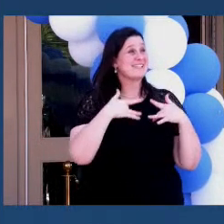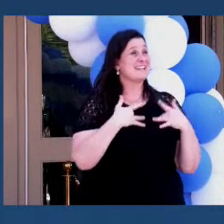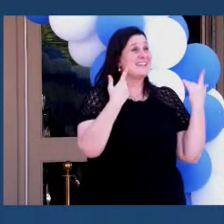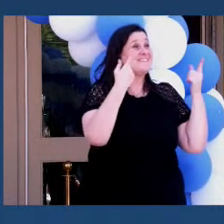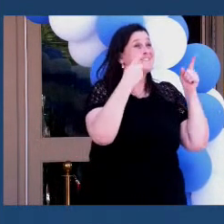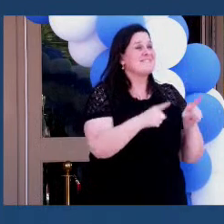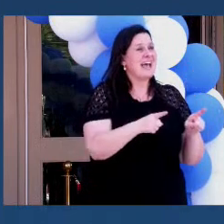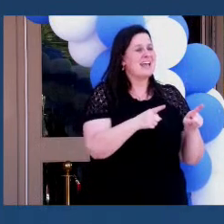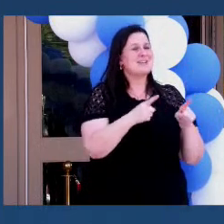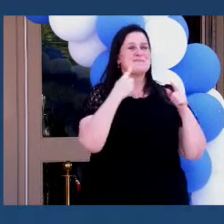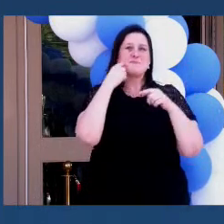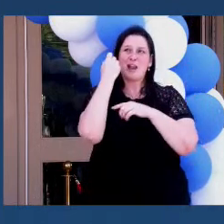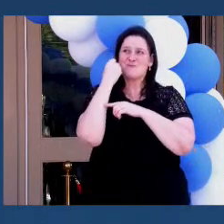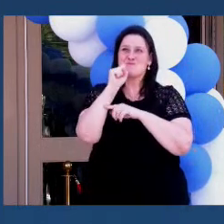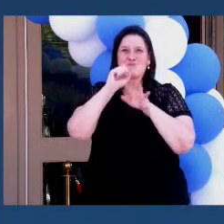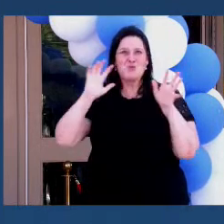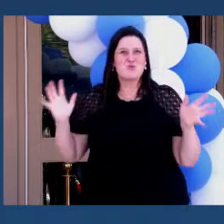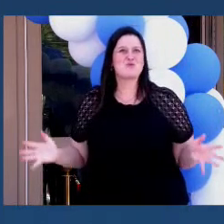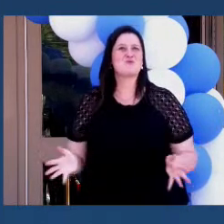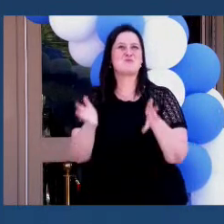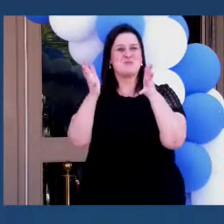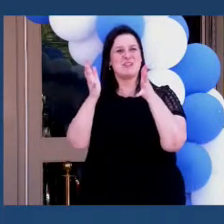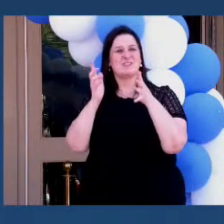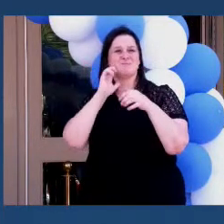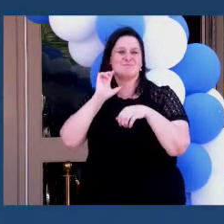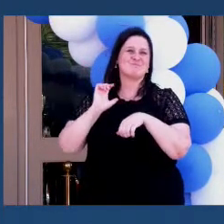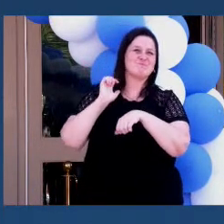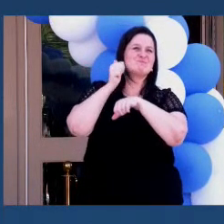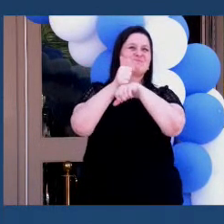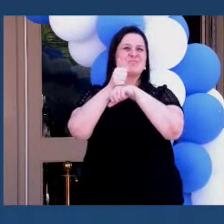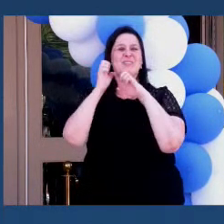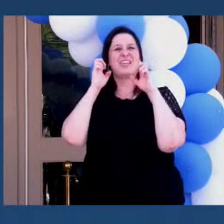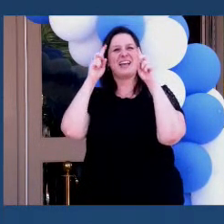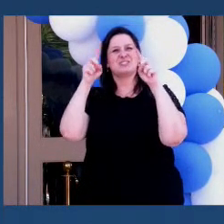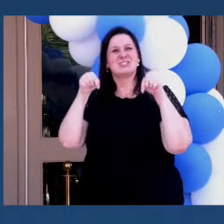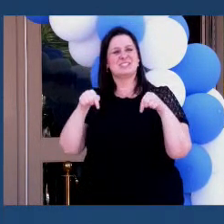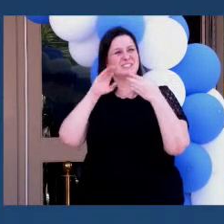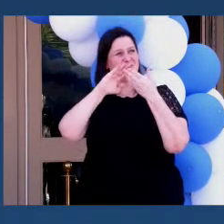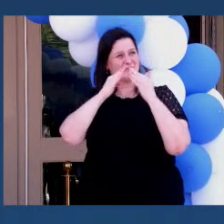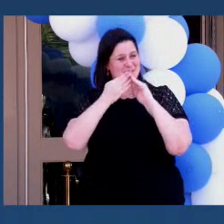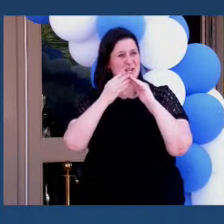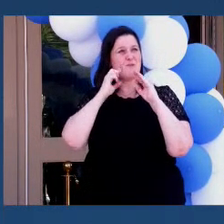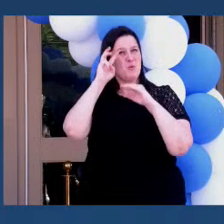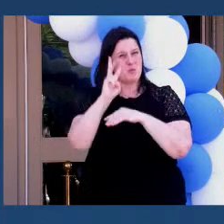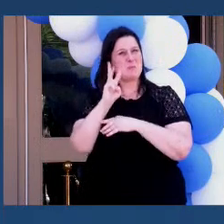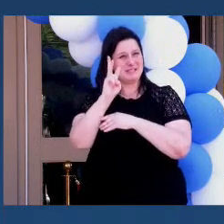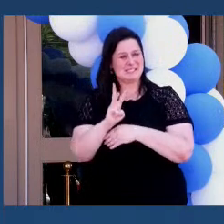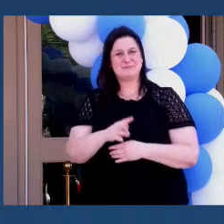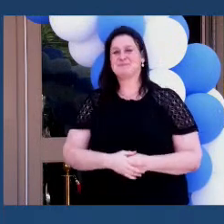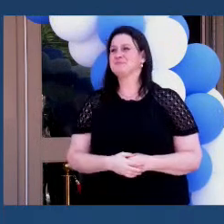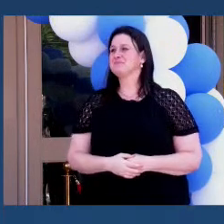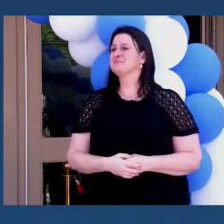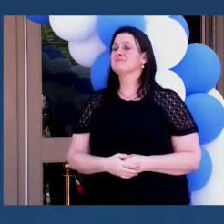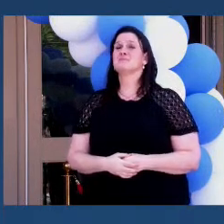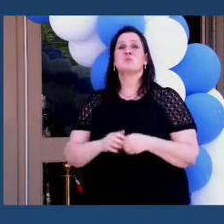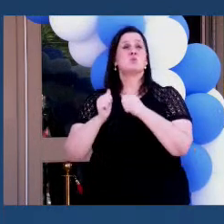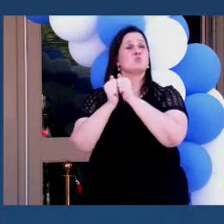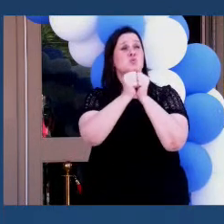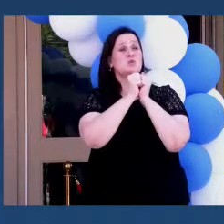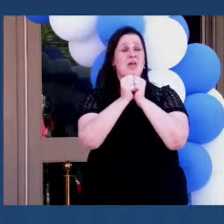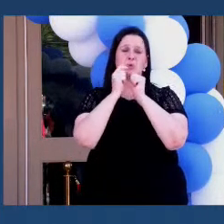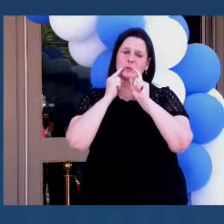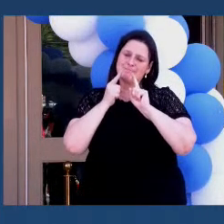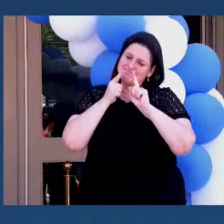a movement that marks the evolution of education in the city of Wilmington. Together, with an unwavering commitment to